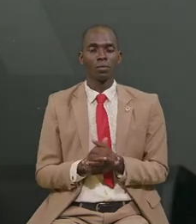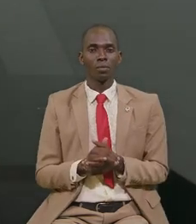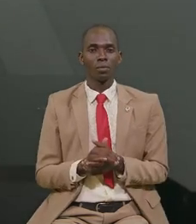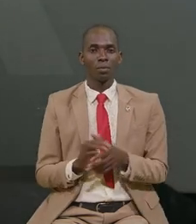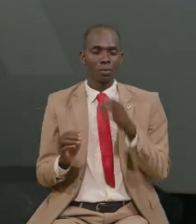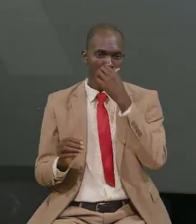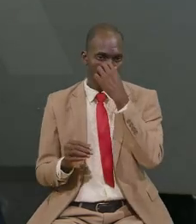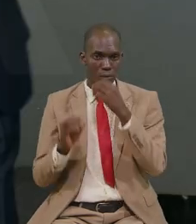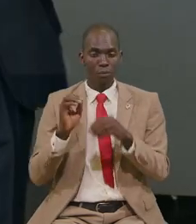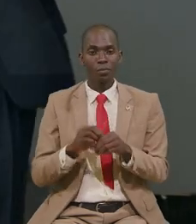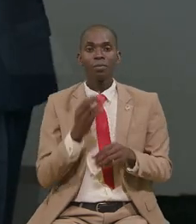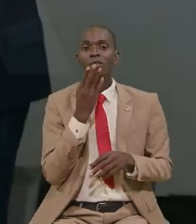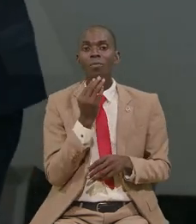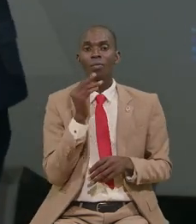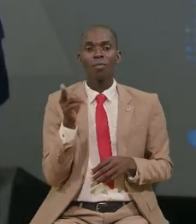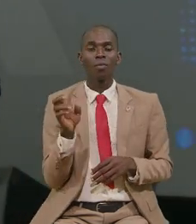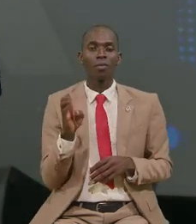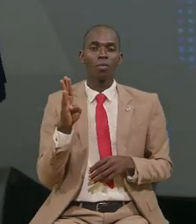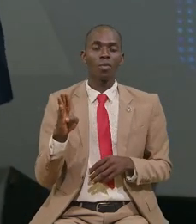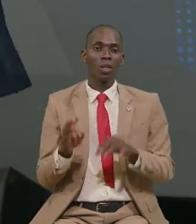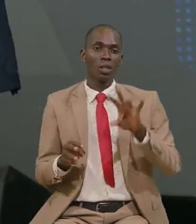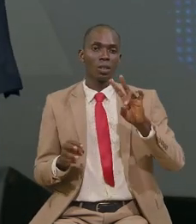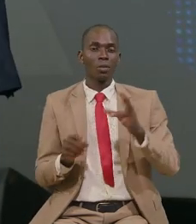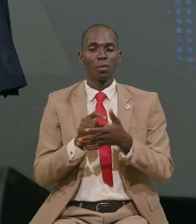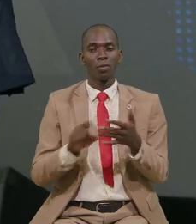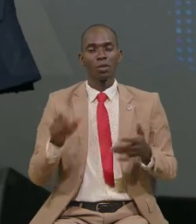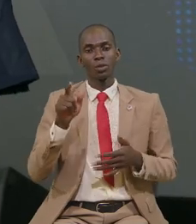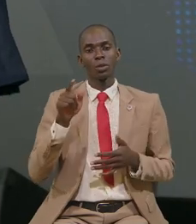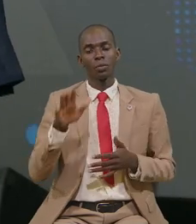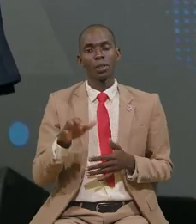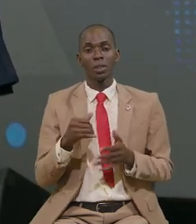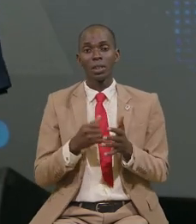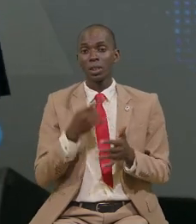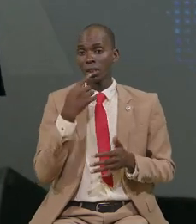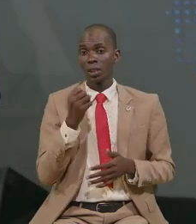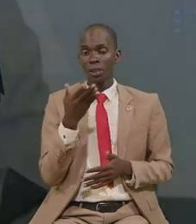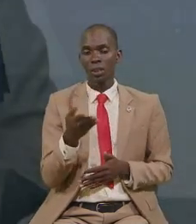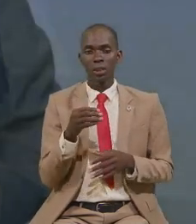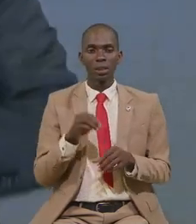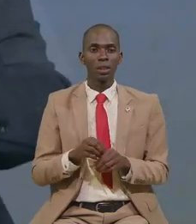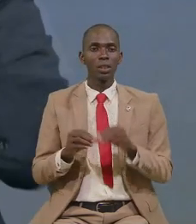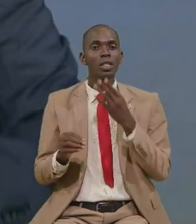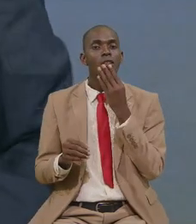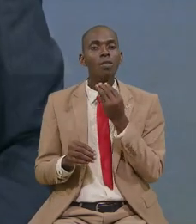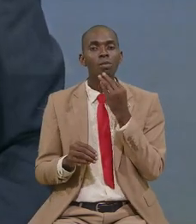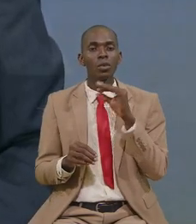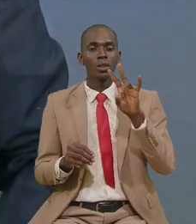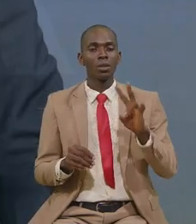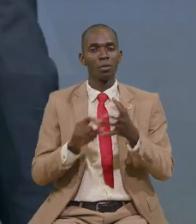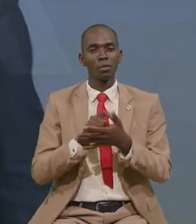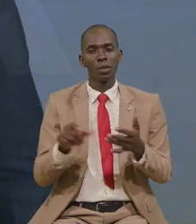Hebrews chapter 7, we're looking at verse 25. It says, Hebrews chapter 7, open your Bible,